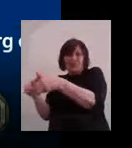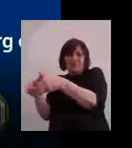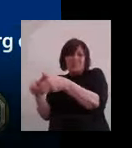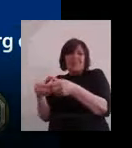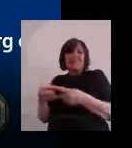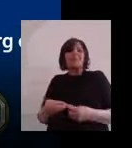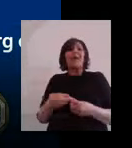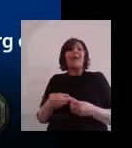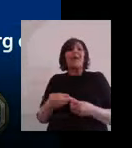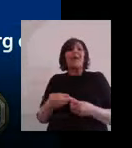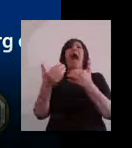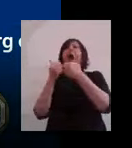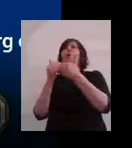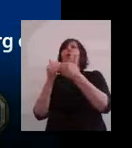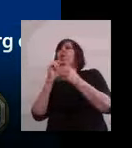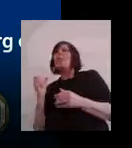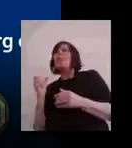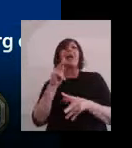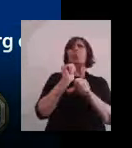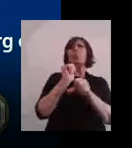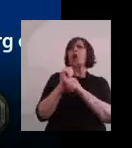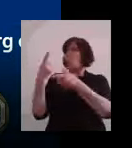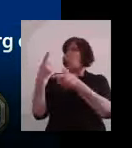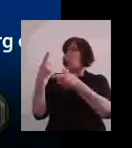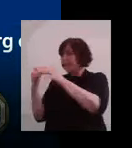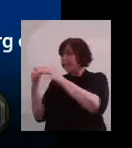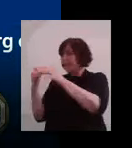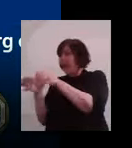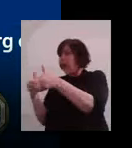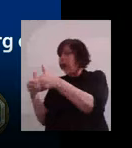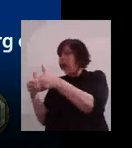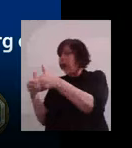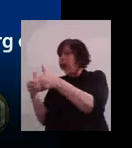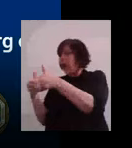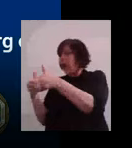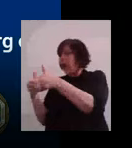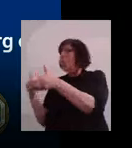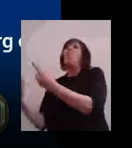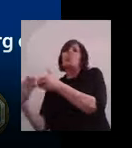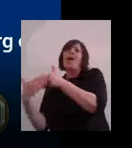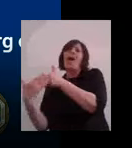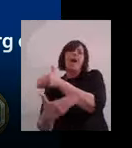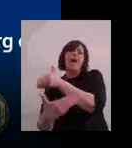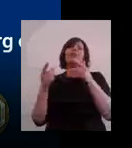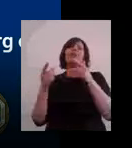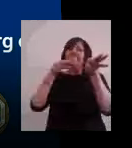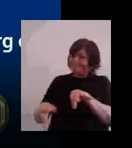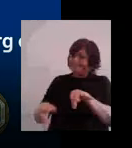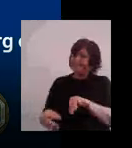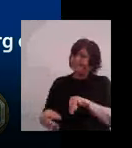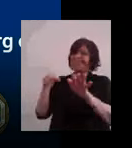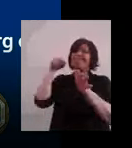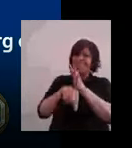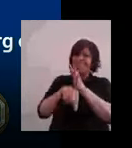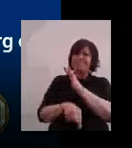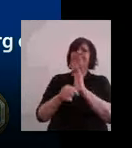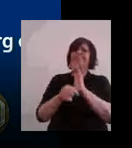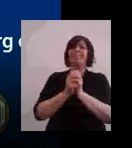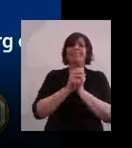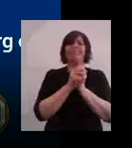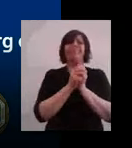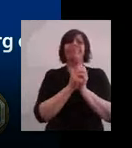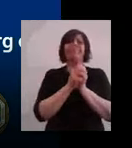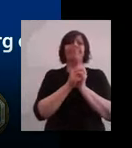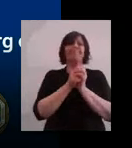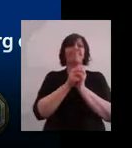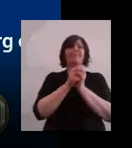work and how to get out of isolation for, and then how, and then for people who are quarantined, what they need to tell those individuals.